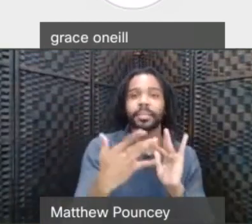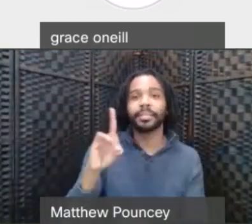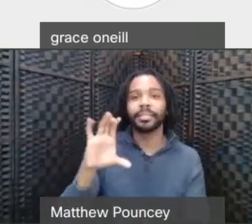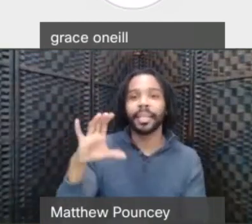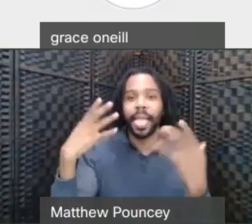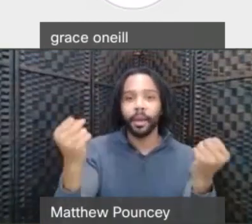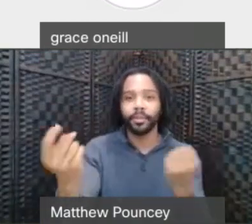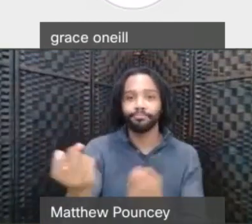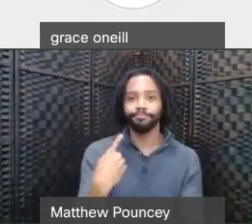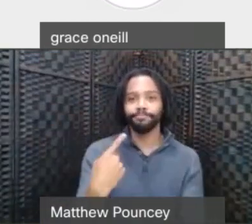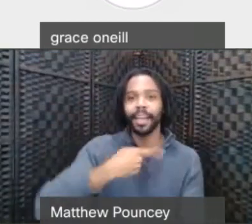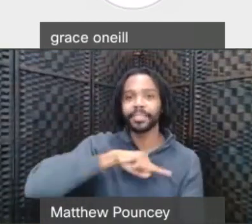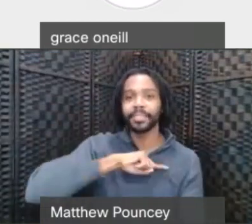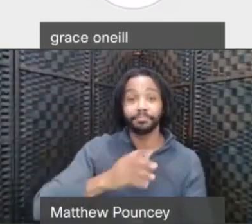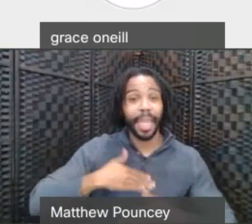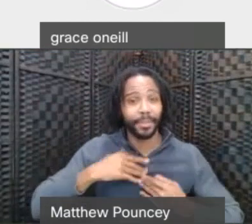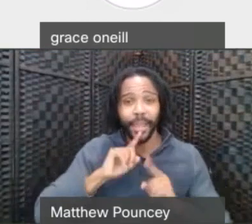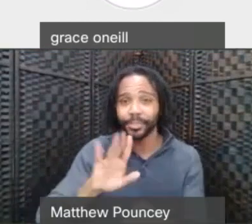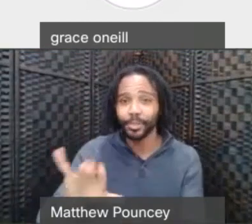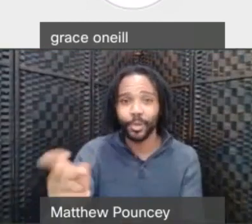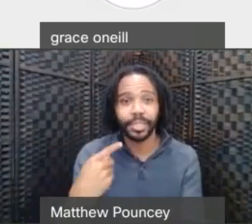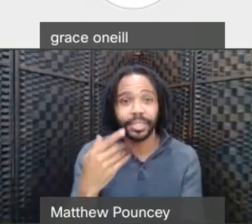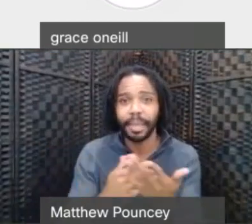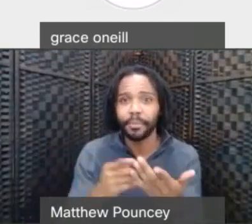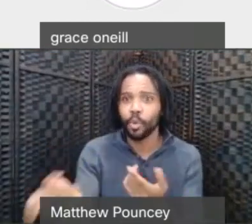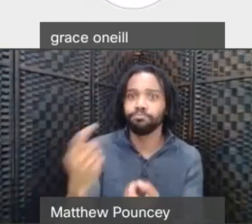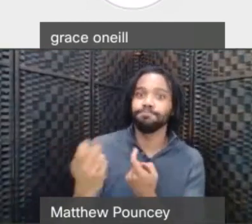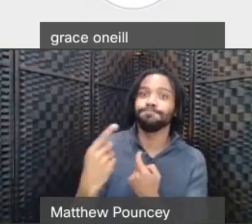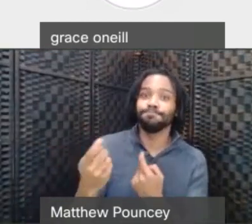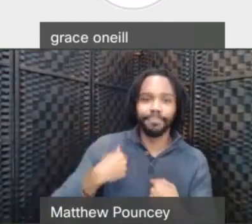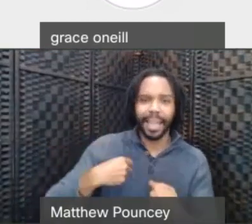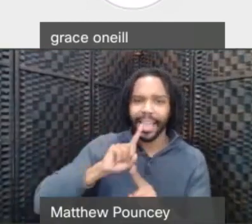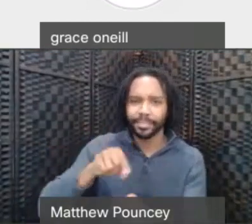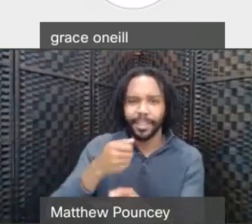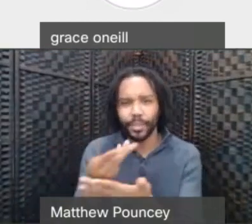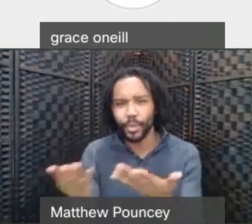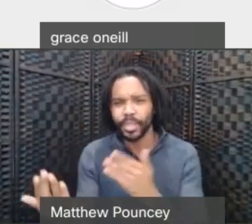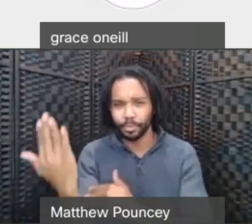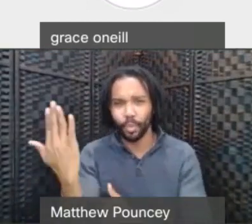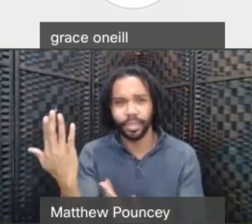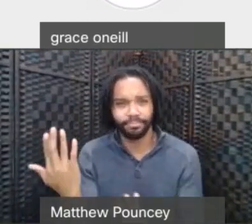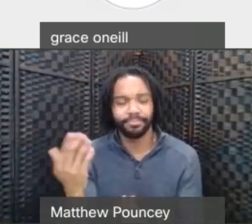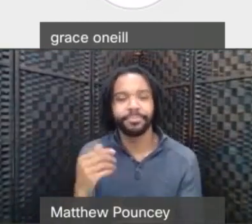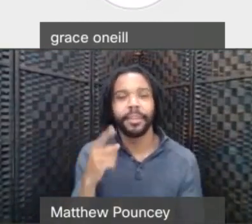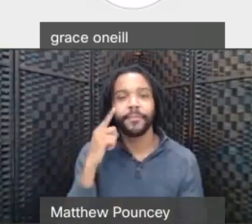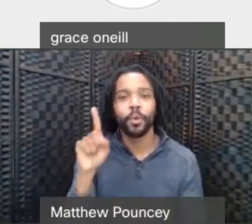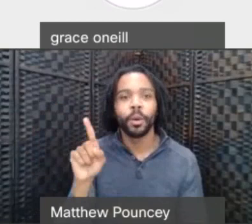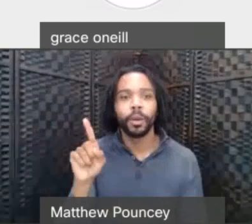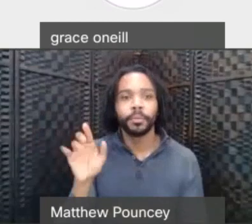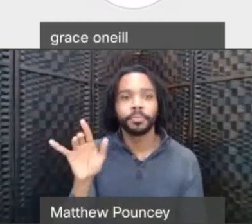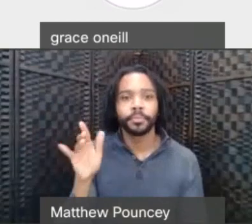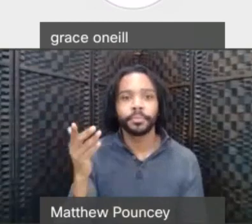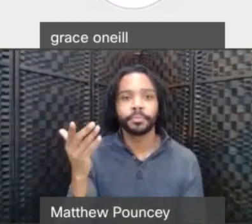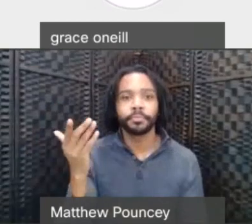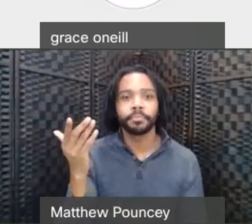questions, and we're happy to answer those questions. Some of you do already. I answered a couple this morning, for